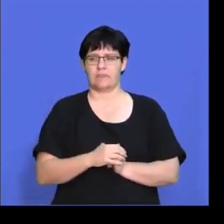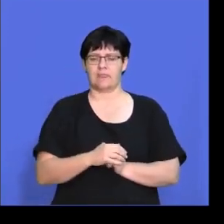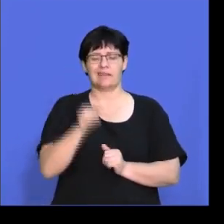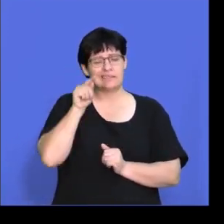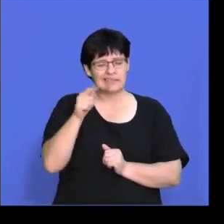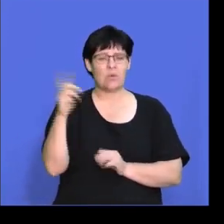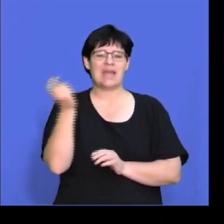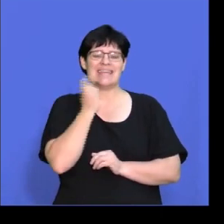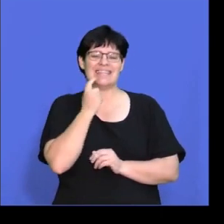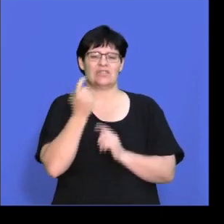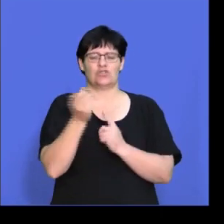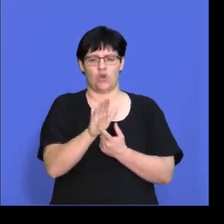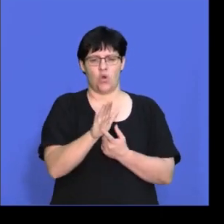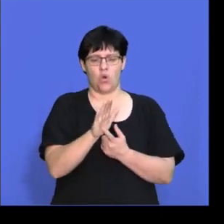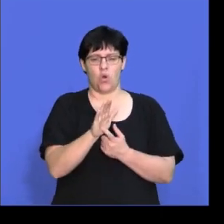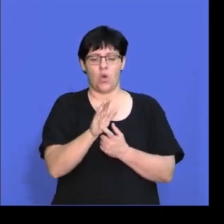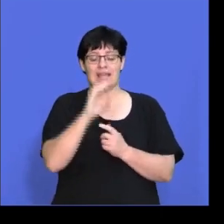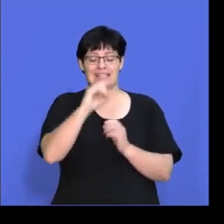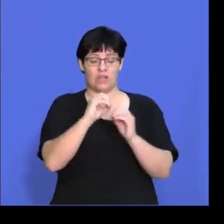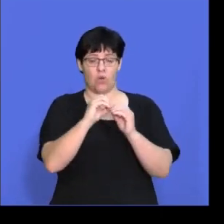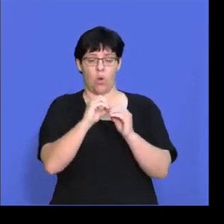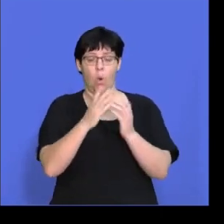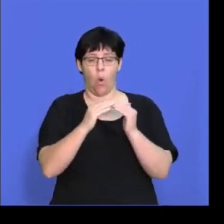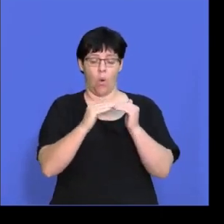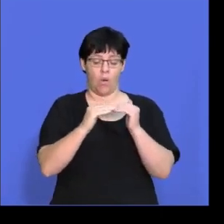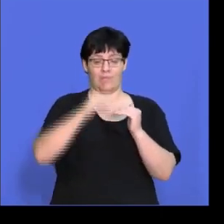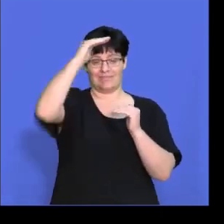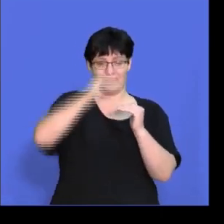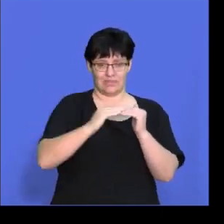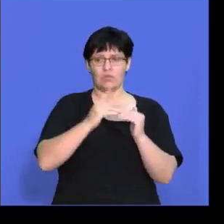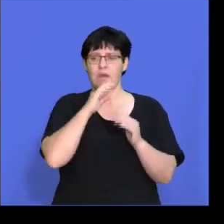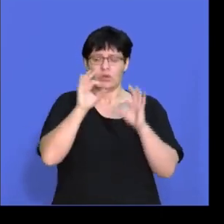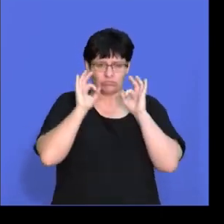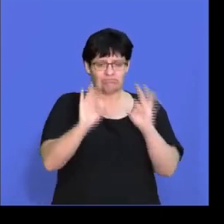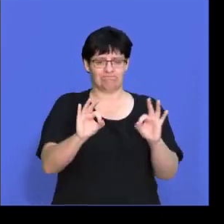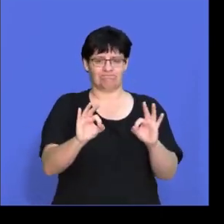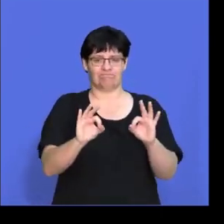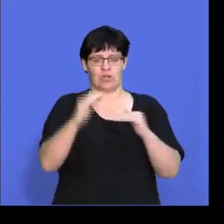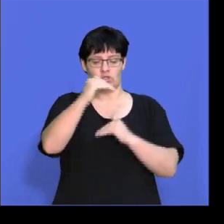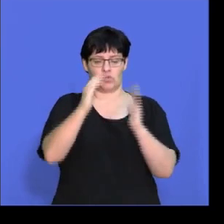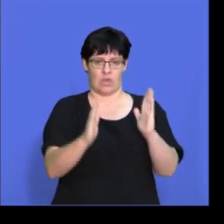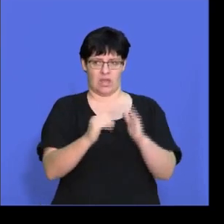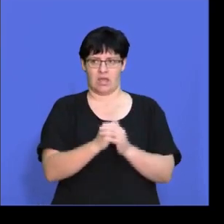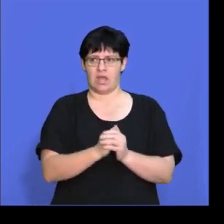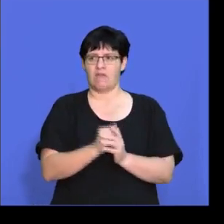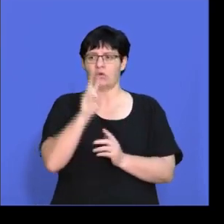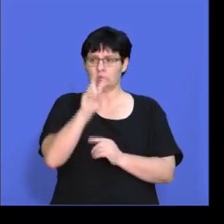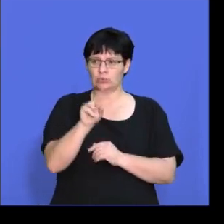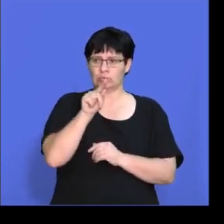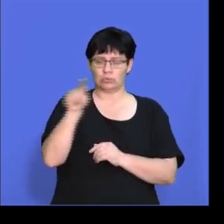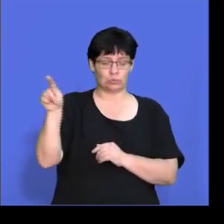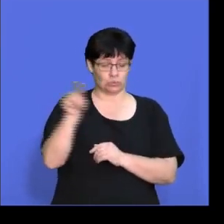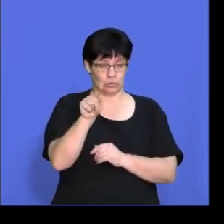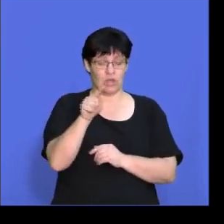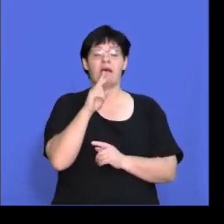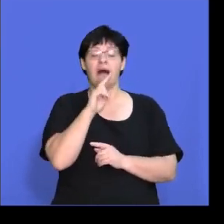Okay, so the easiest way to show that this is greater than or equal to 0 is to actually show that it's a perfect square. So we have two like terms over